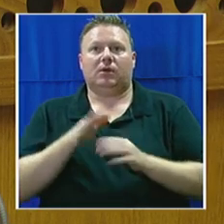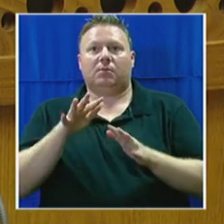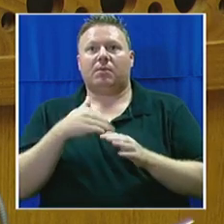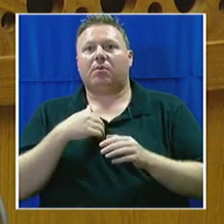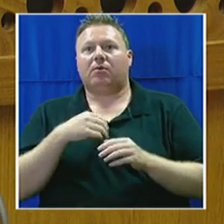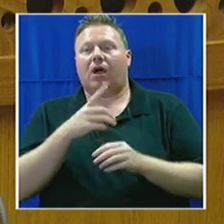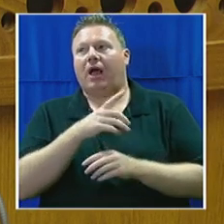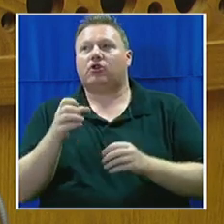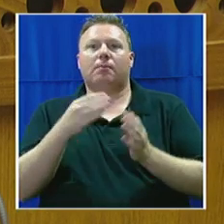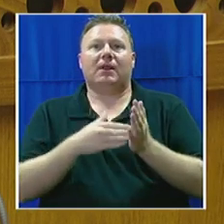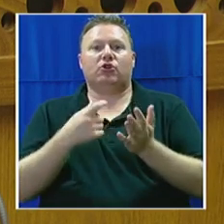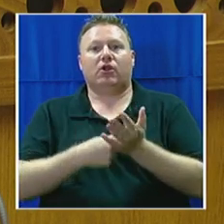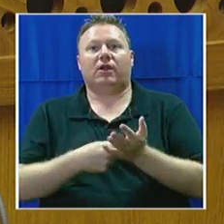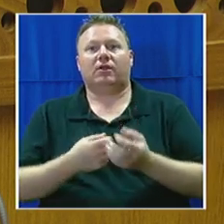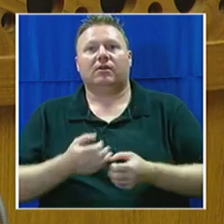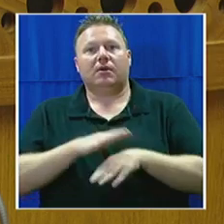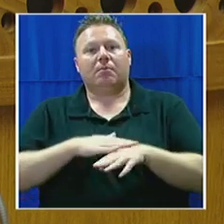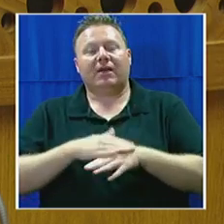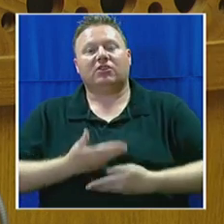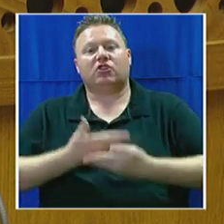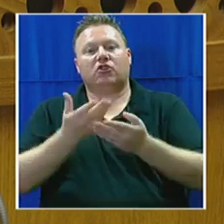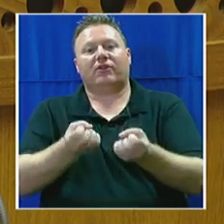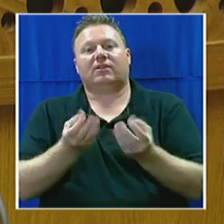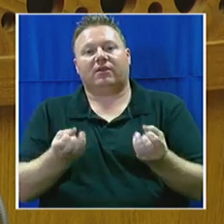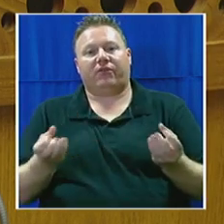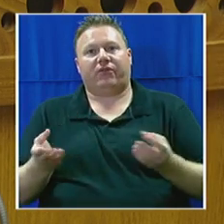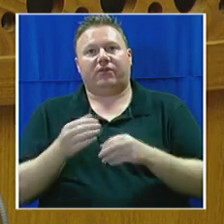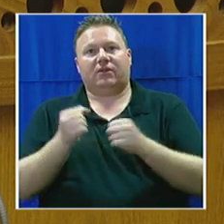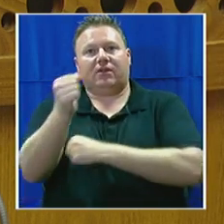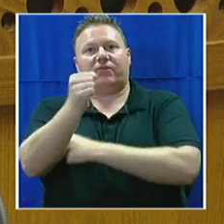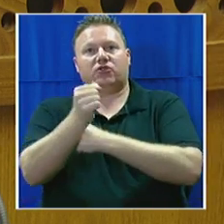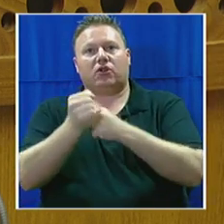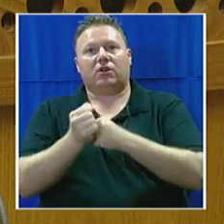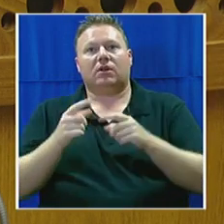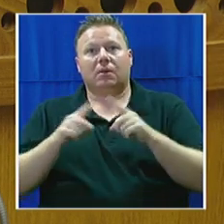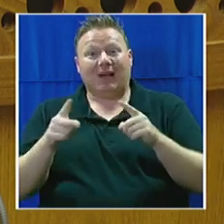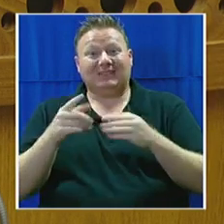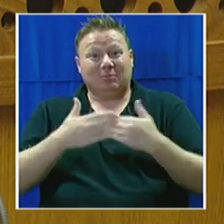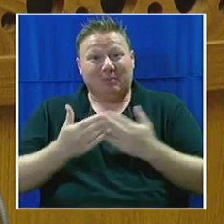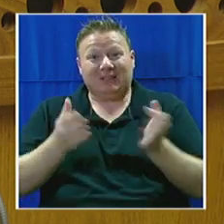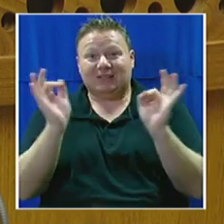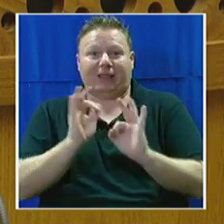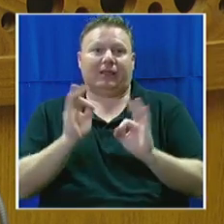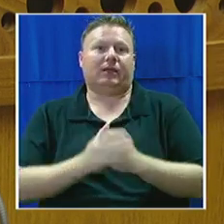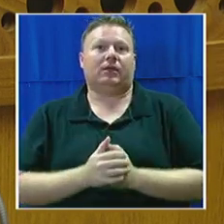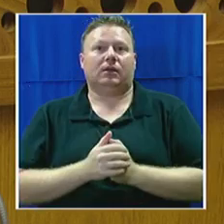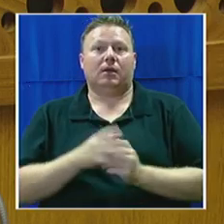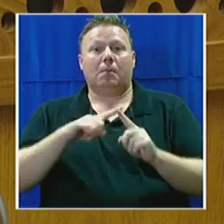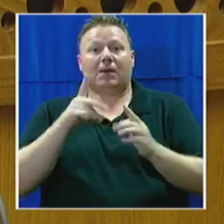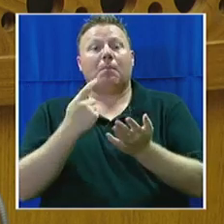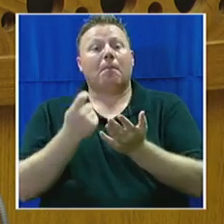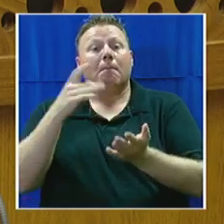millions of rands for delivery of basic service infrastructure, and nothing has been delivered, yet they've been paid in